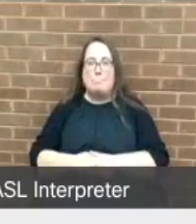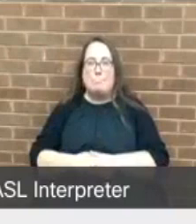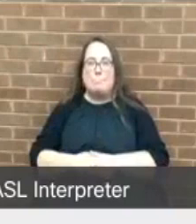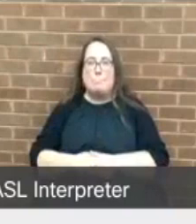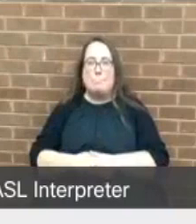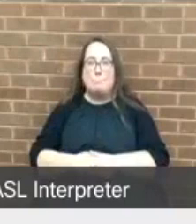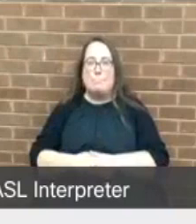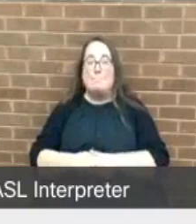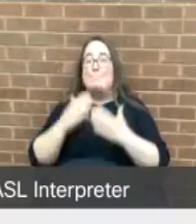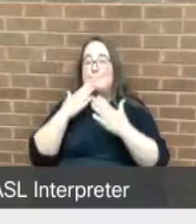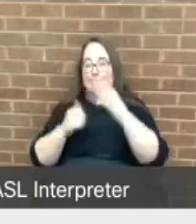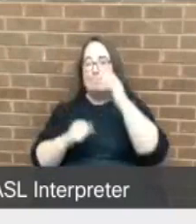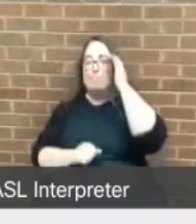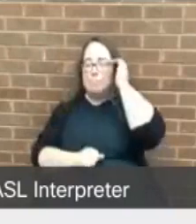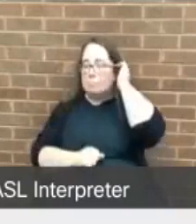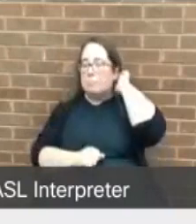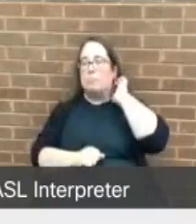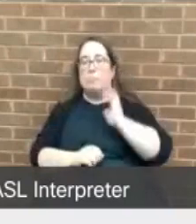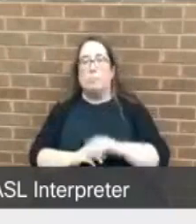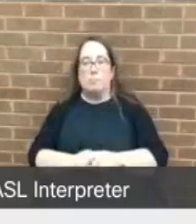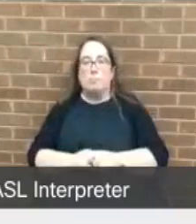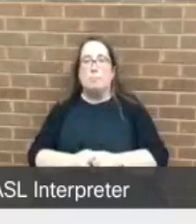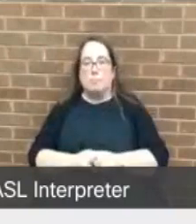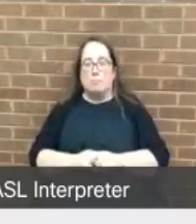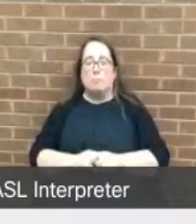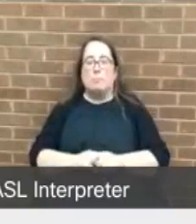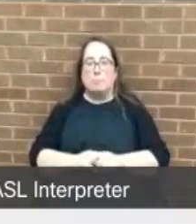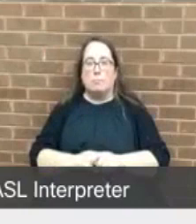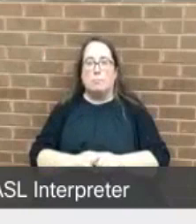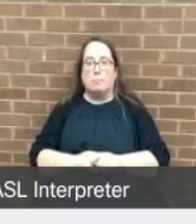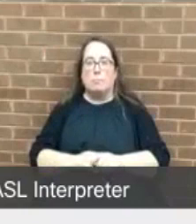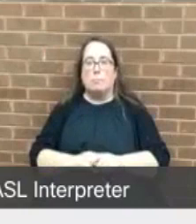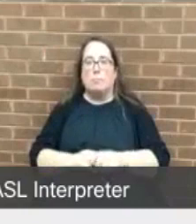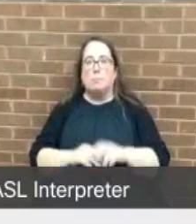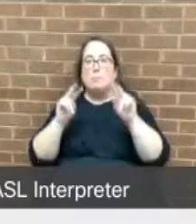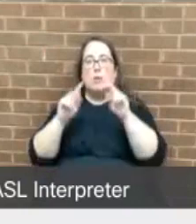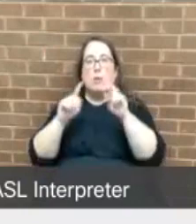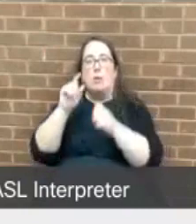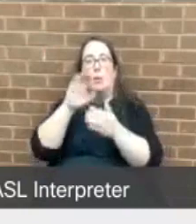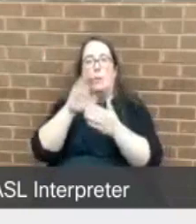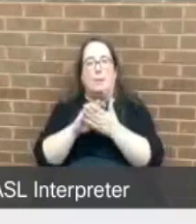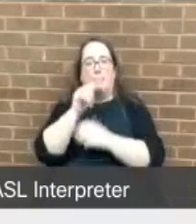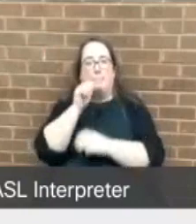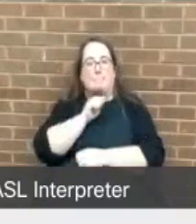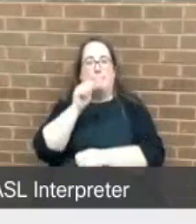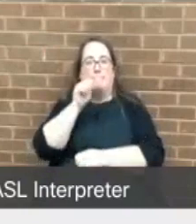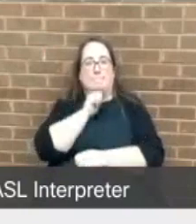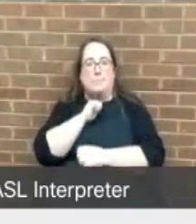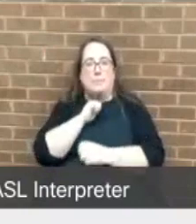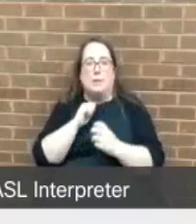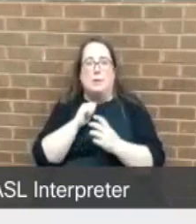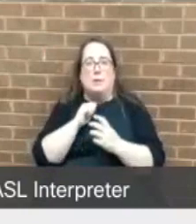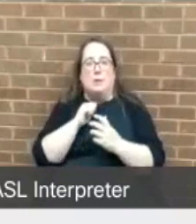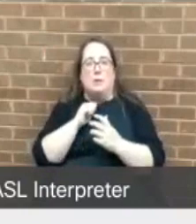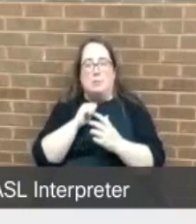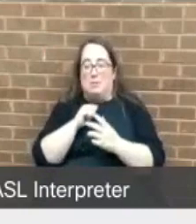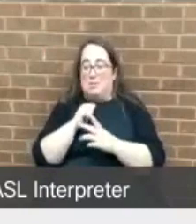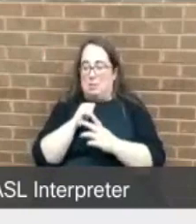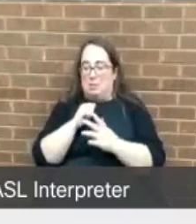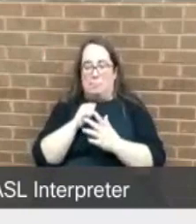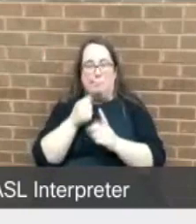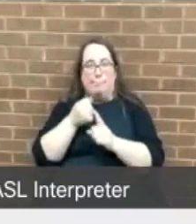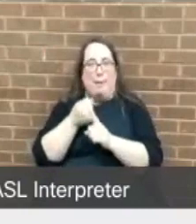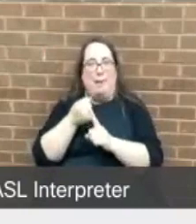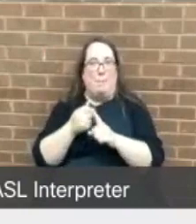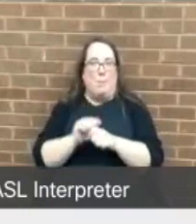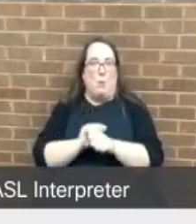Sorry, Secretary, thank you. Sure, no problem. Looking ahead, we believe we've weathered the worst of this COVID revenue impact